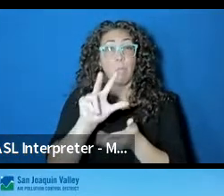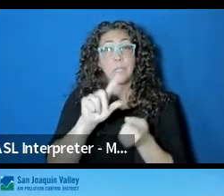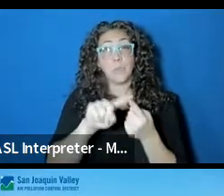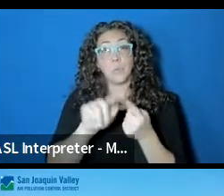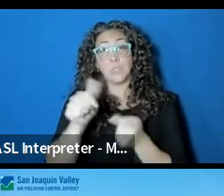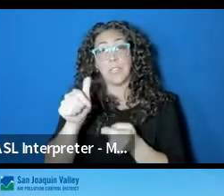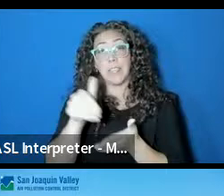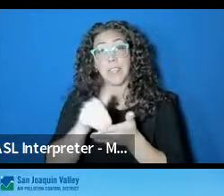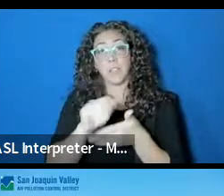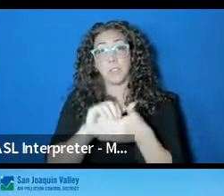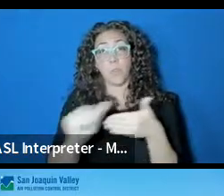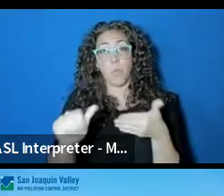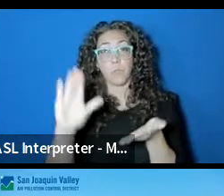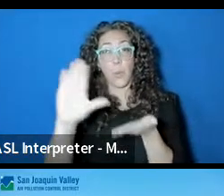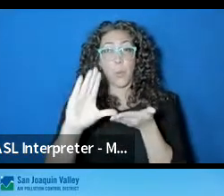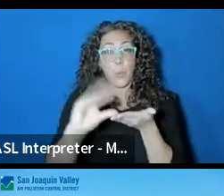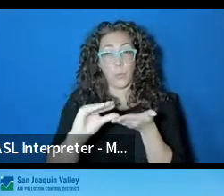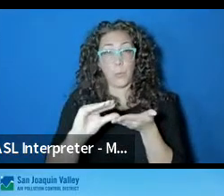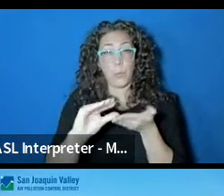$10,000.